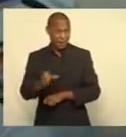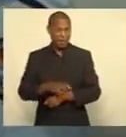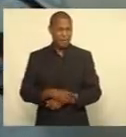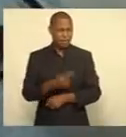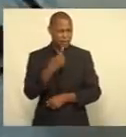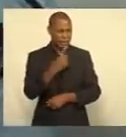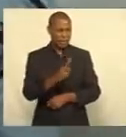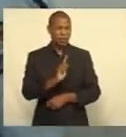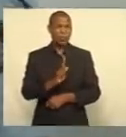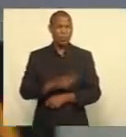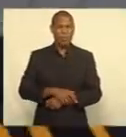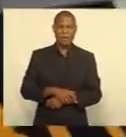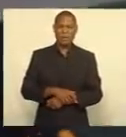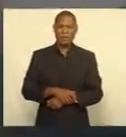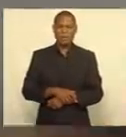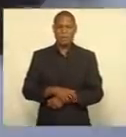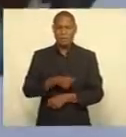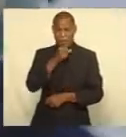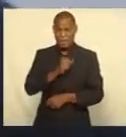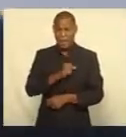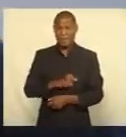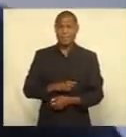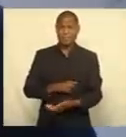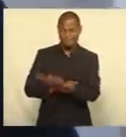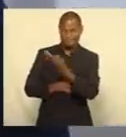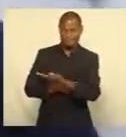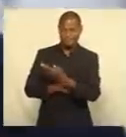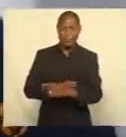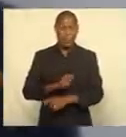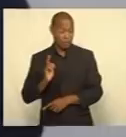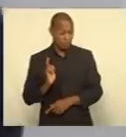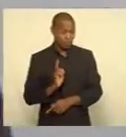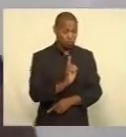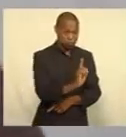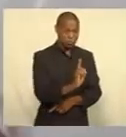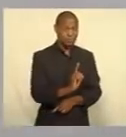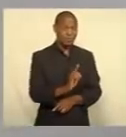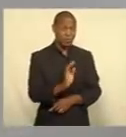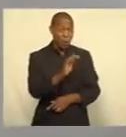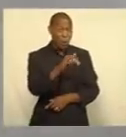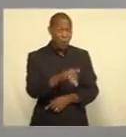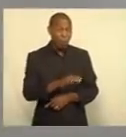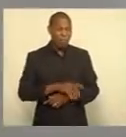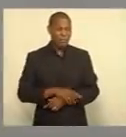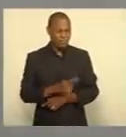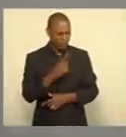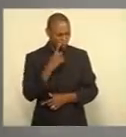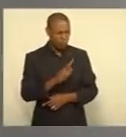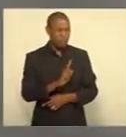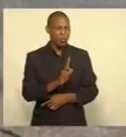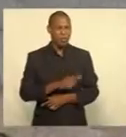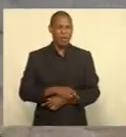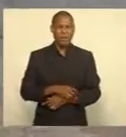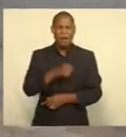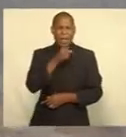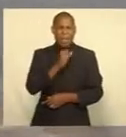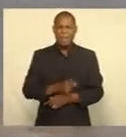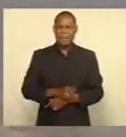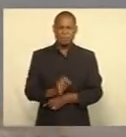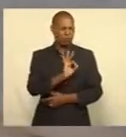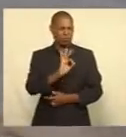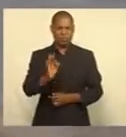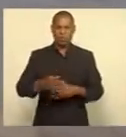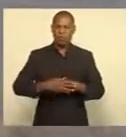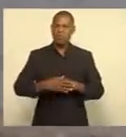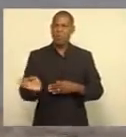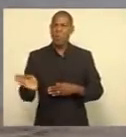highly agitated, aggressive and alert when they approached the residence that day. O'Hanlon told court that Lusaka did not open the door even